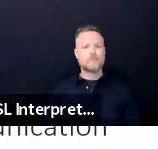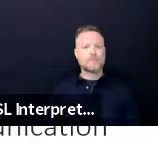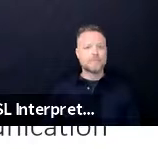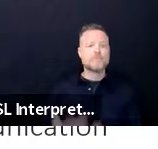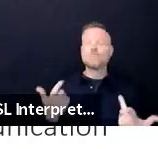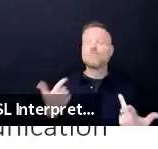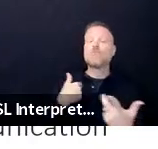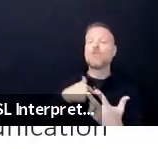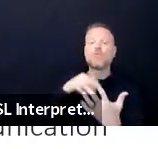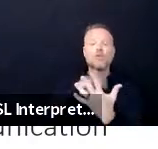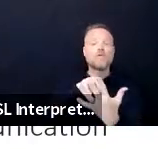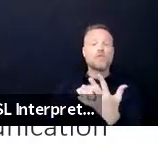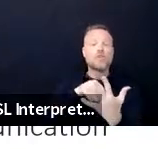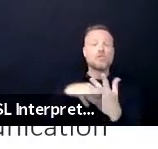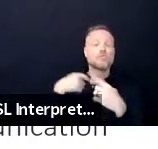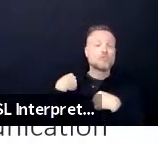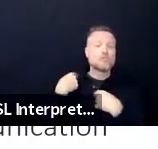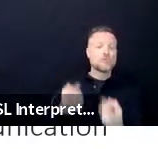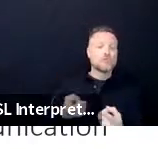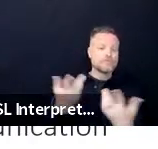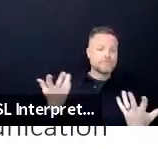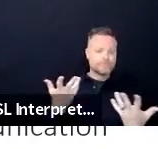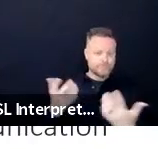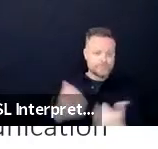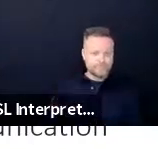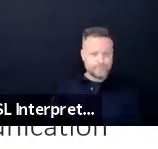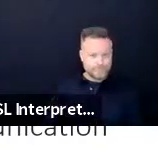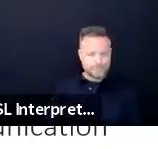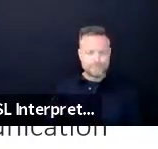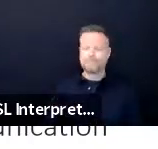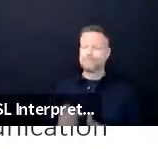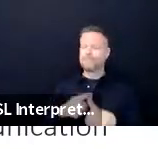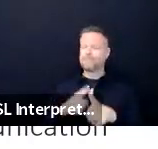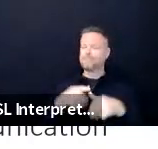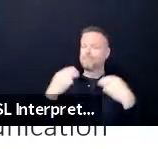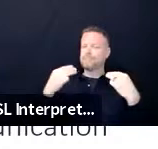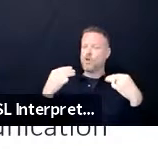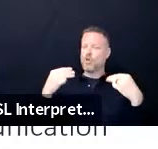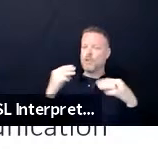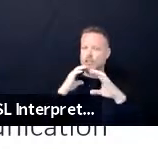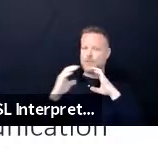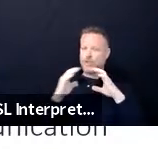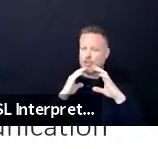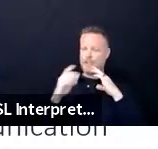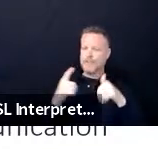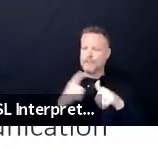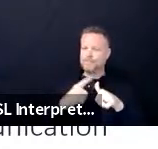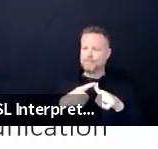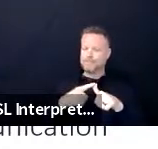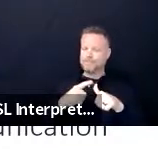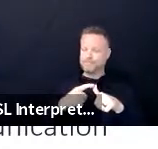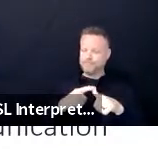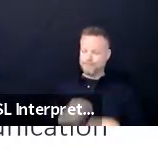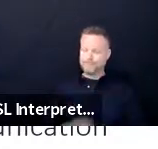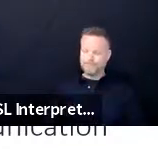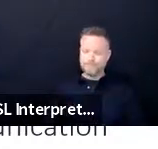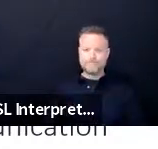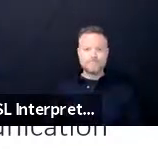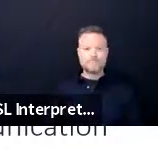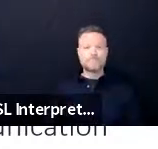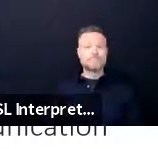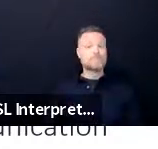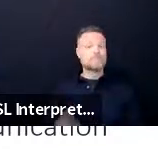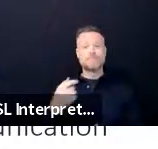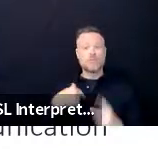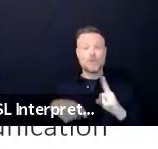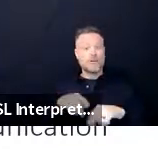that we have learned, we need to work on marketing and communication and barriers at the same time. It's a